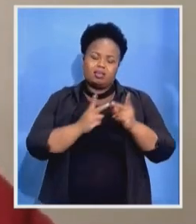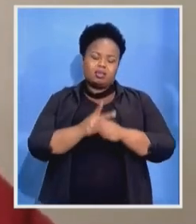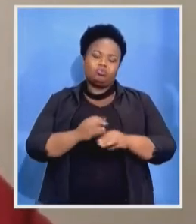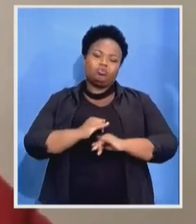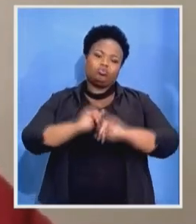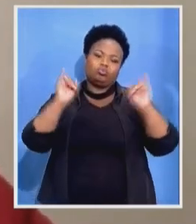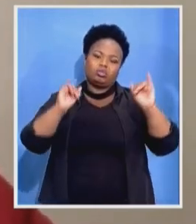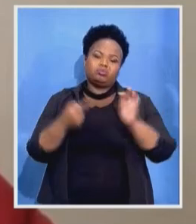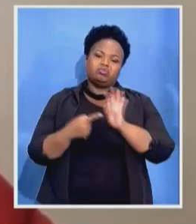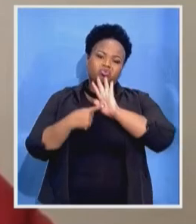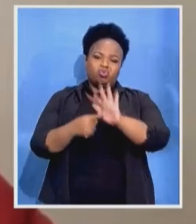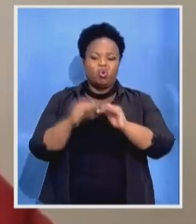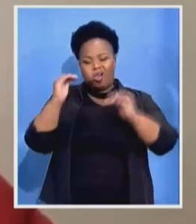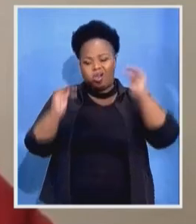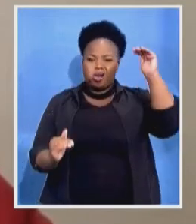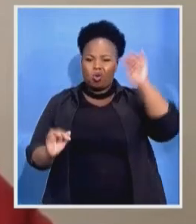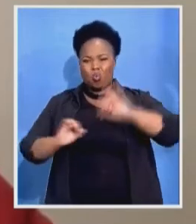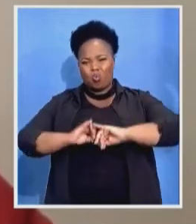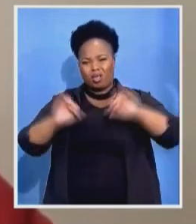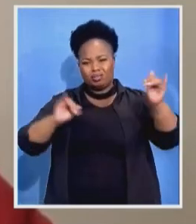access to connectivity.